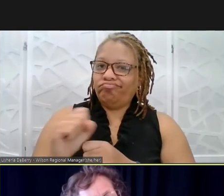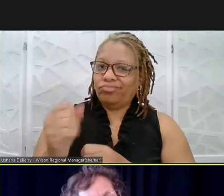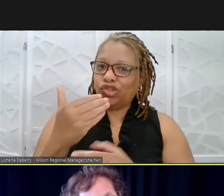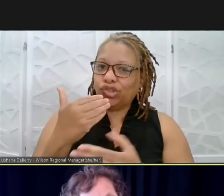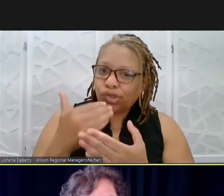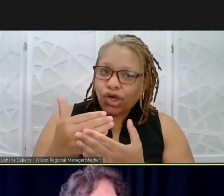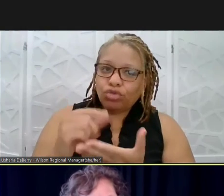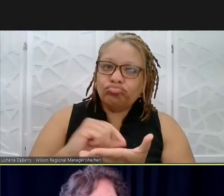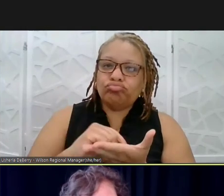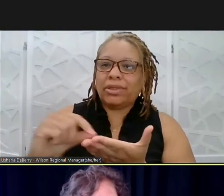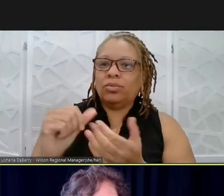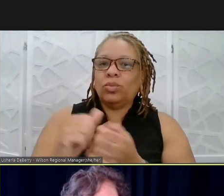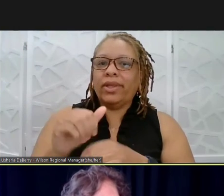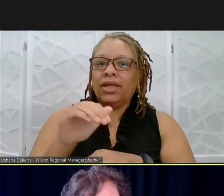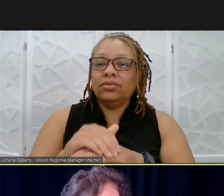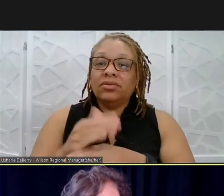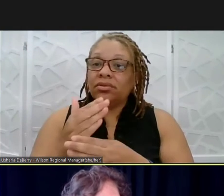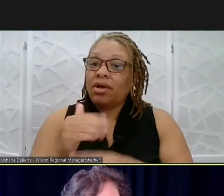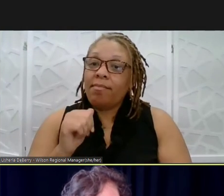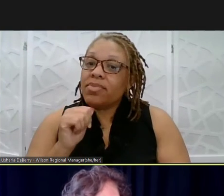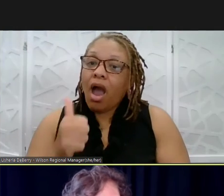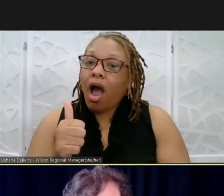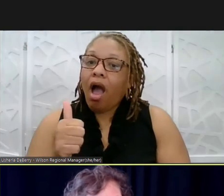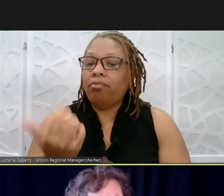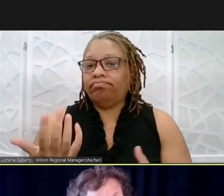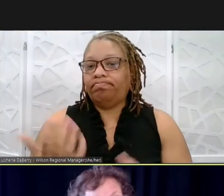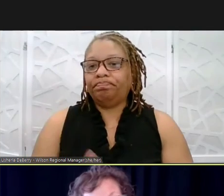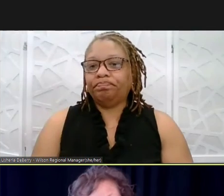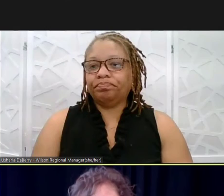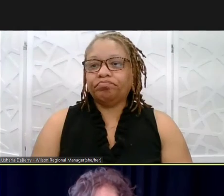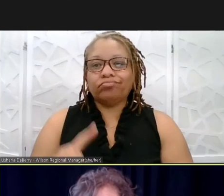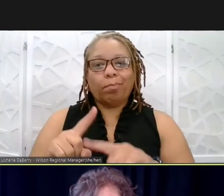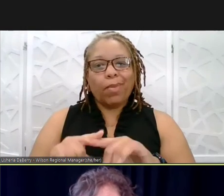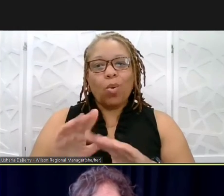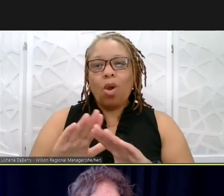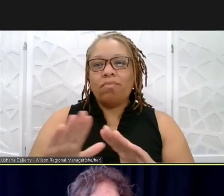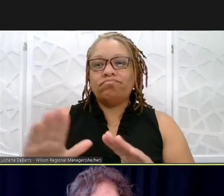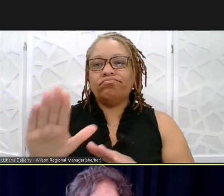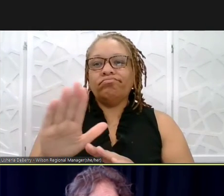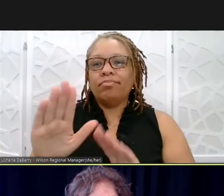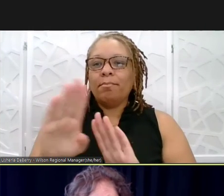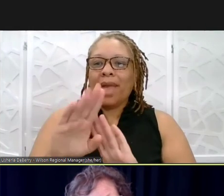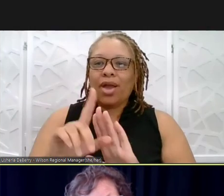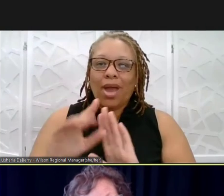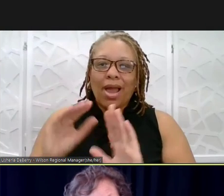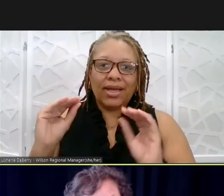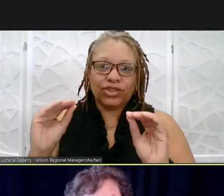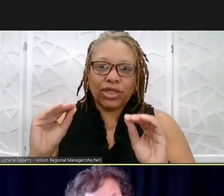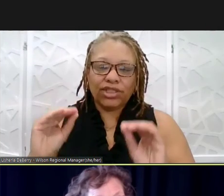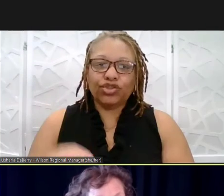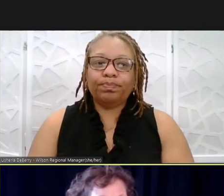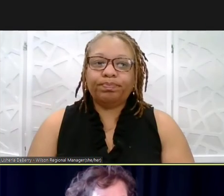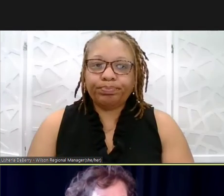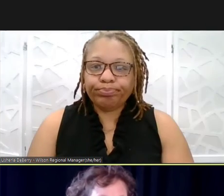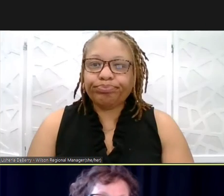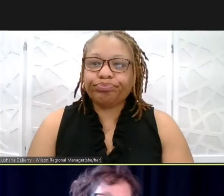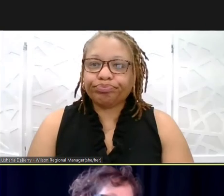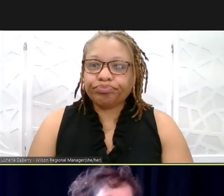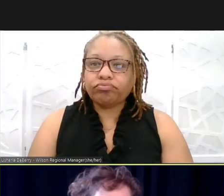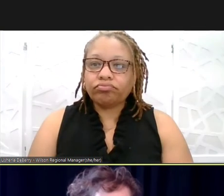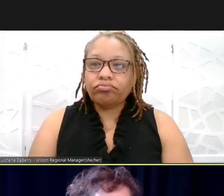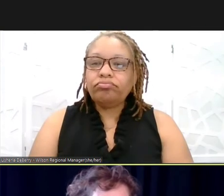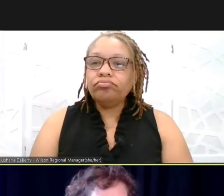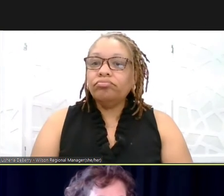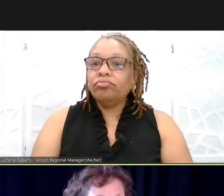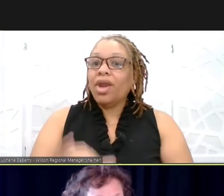consumers, always ask what they need. Some of your consumers with hearing loss might be very comfortable using written English